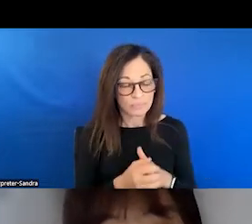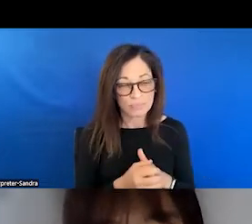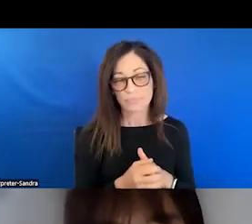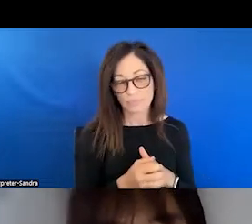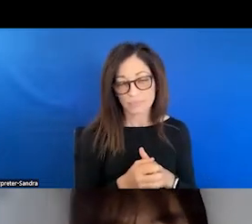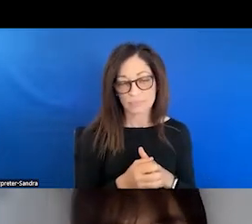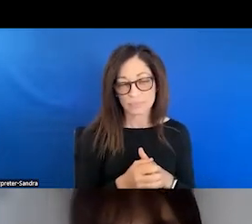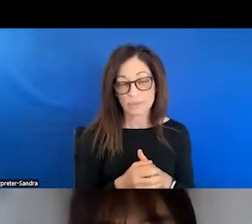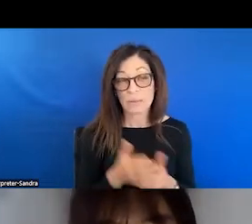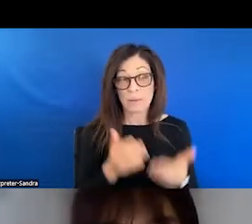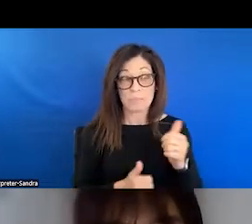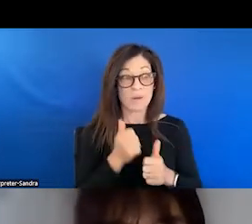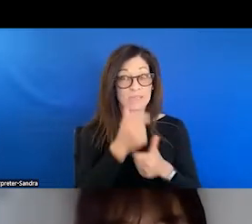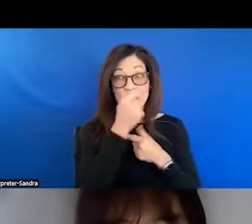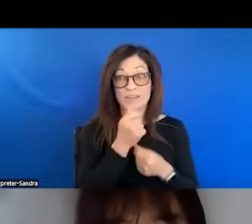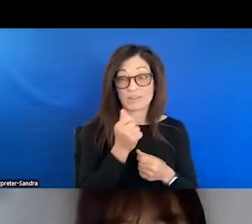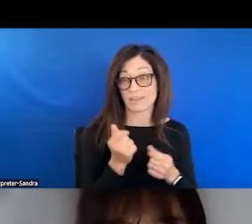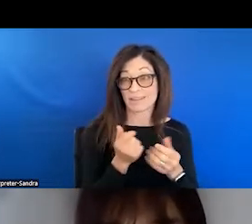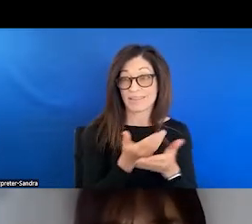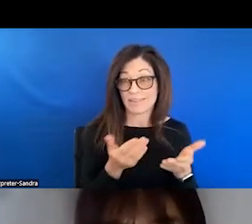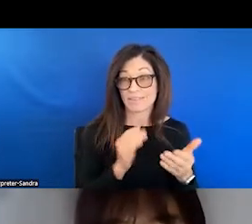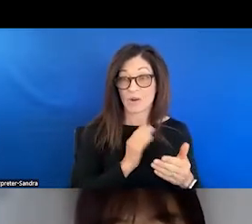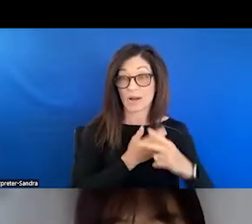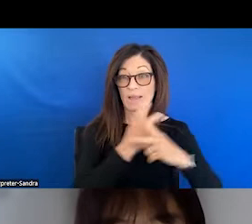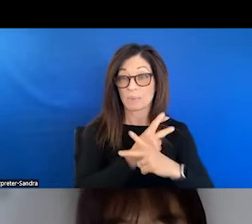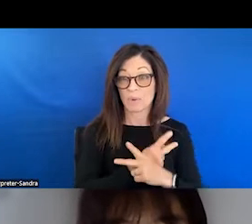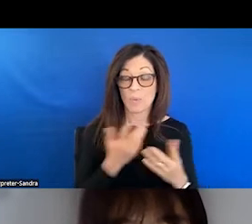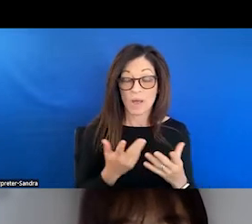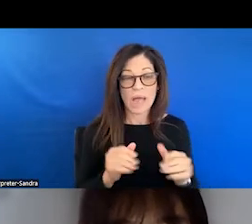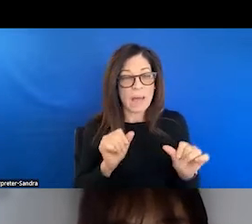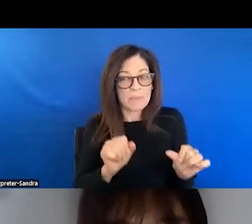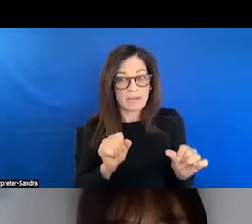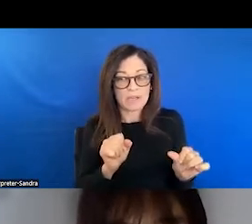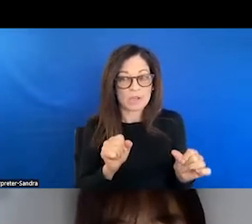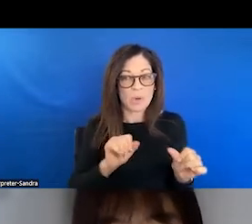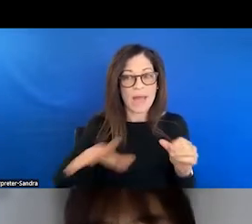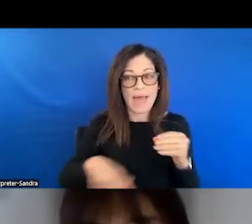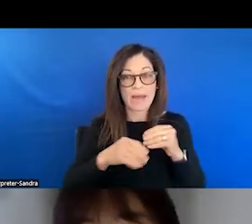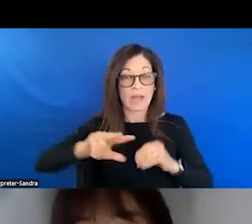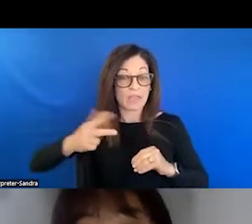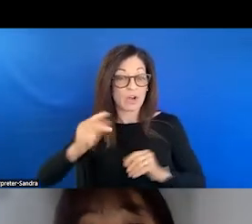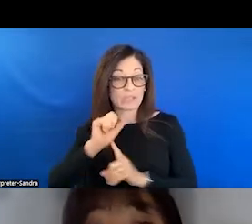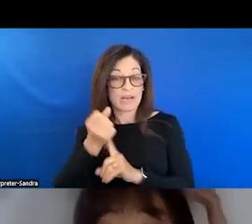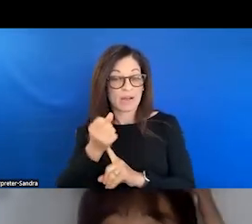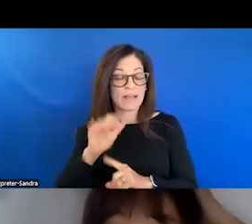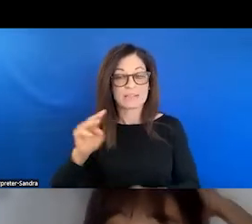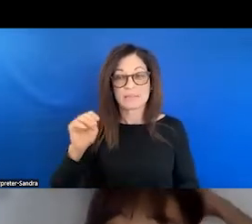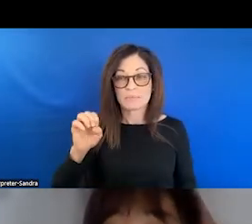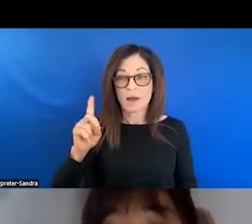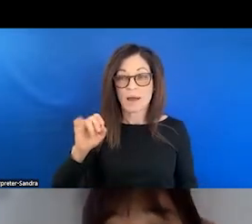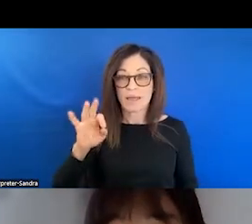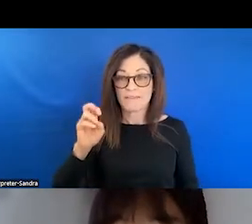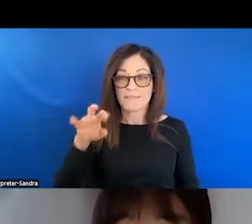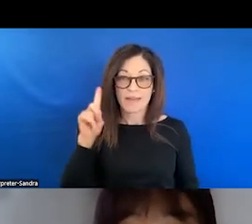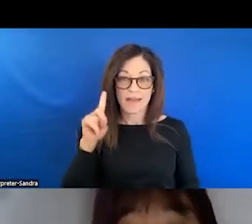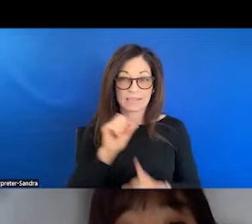most interesting feature with our calculator is the ability to add a third scenario, which is the modified scenario. So there are two